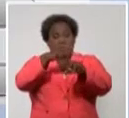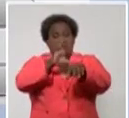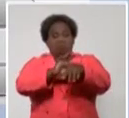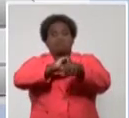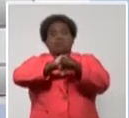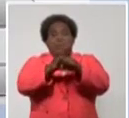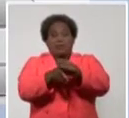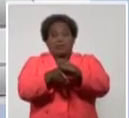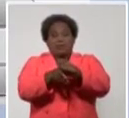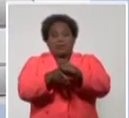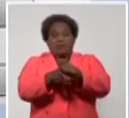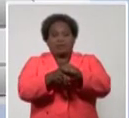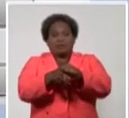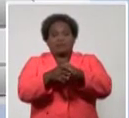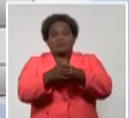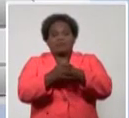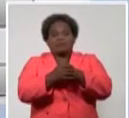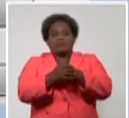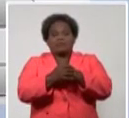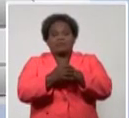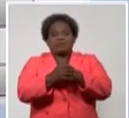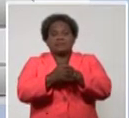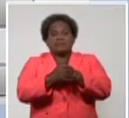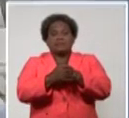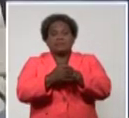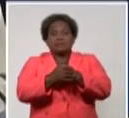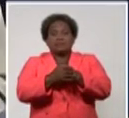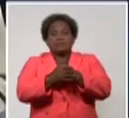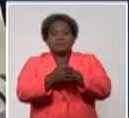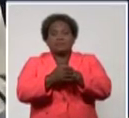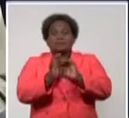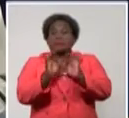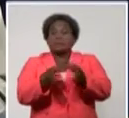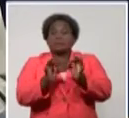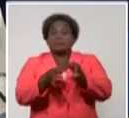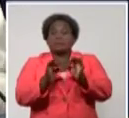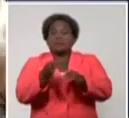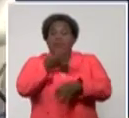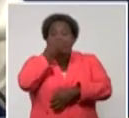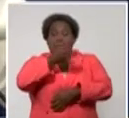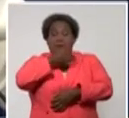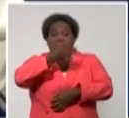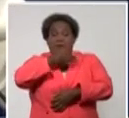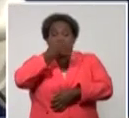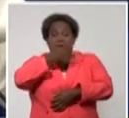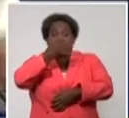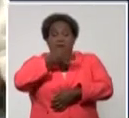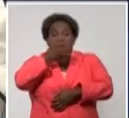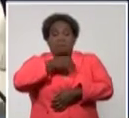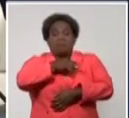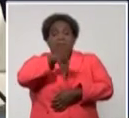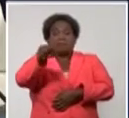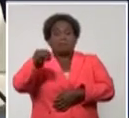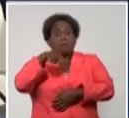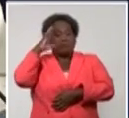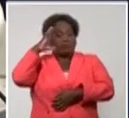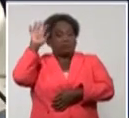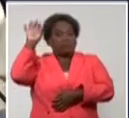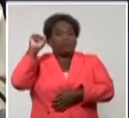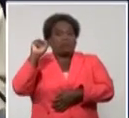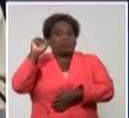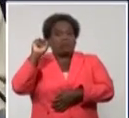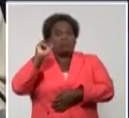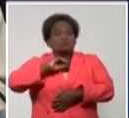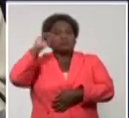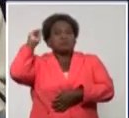73 from Ciego de Ávila, 67 from Camagüey, 64 from Las Tunas, and 91 from Santiago